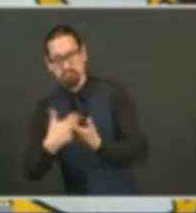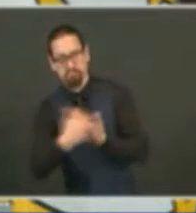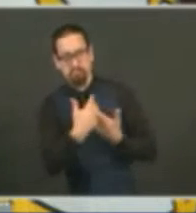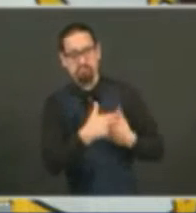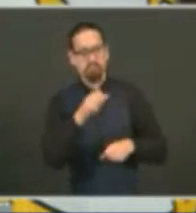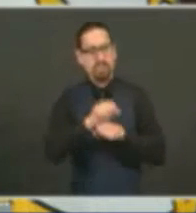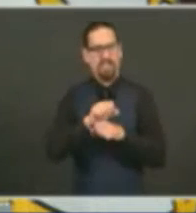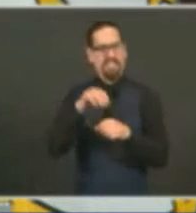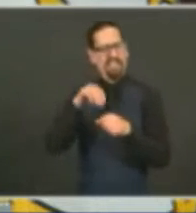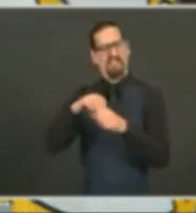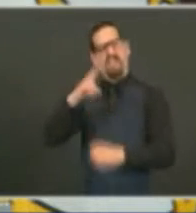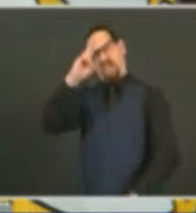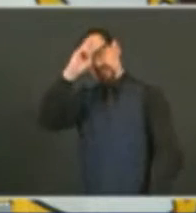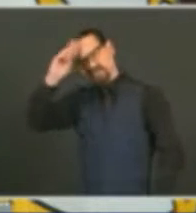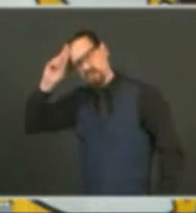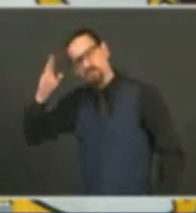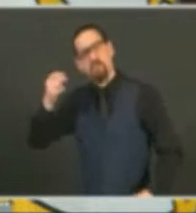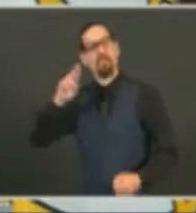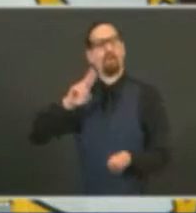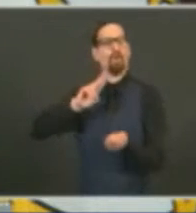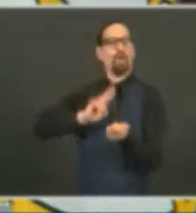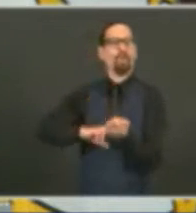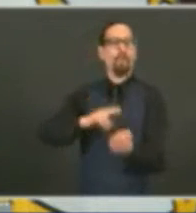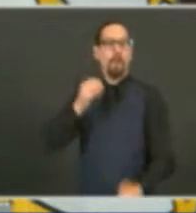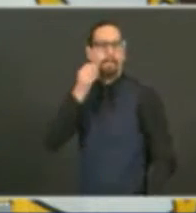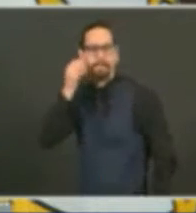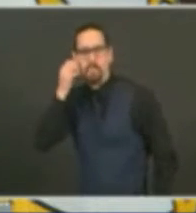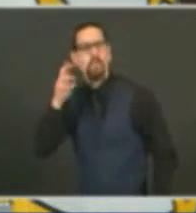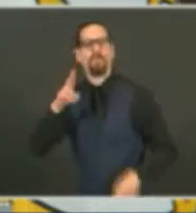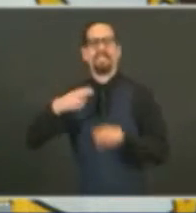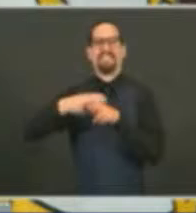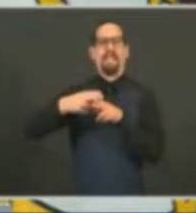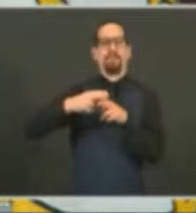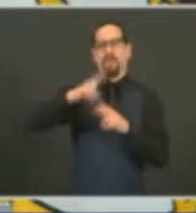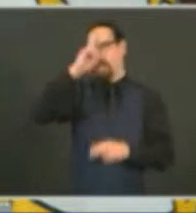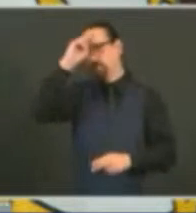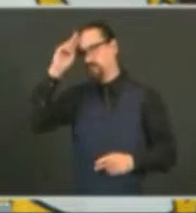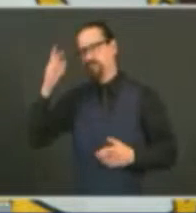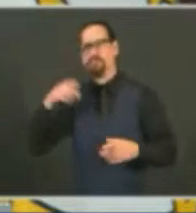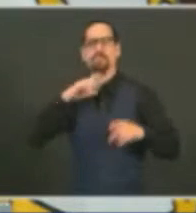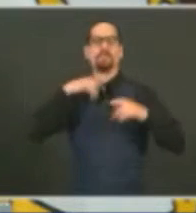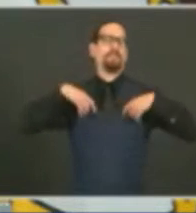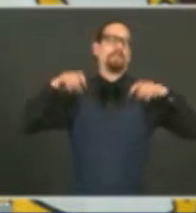field hospitals, we need you. Calling all healthcare workers in Rhode